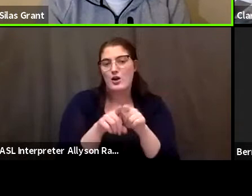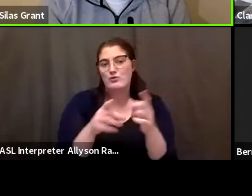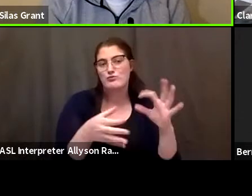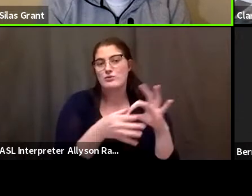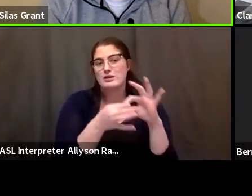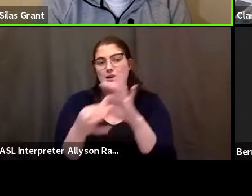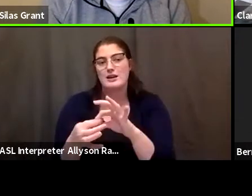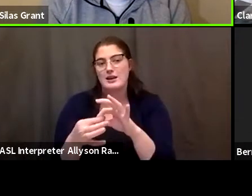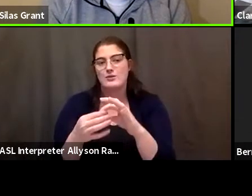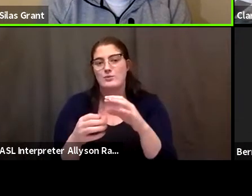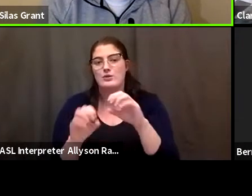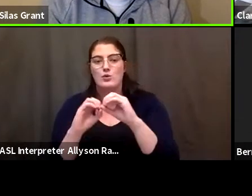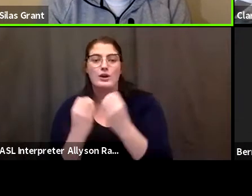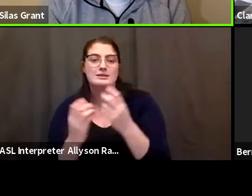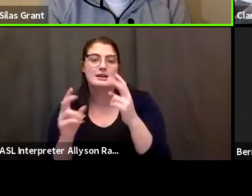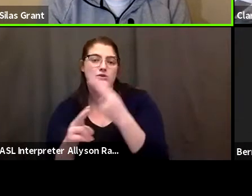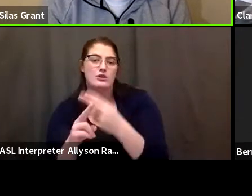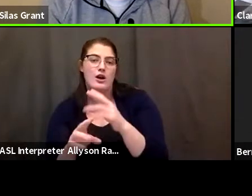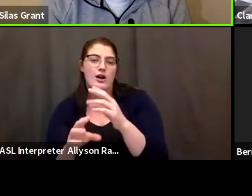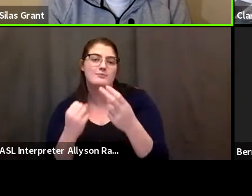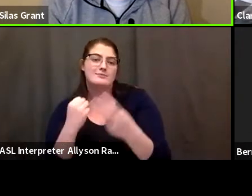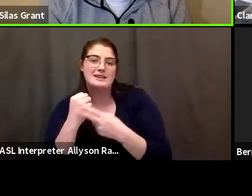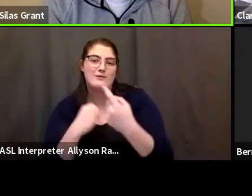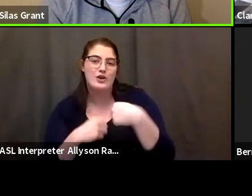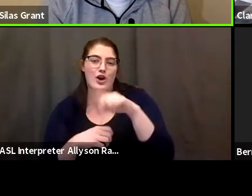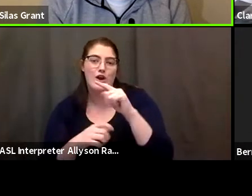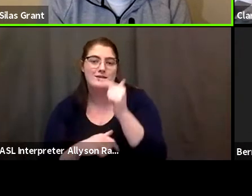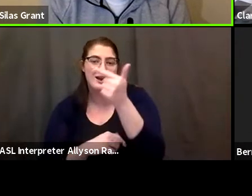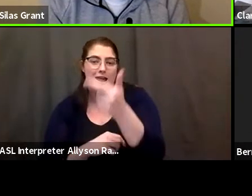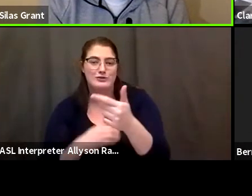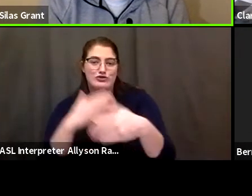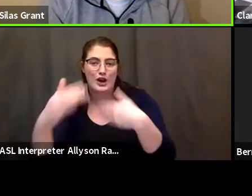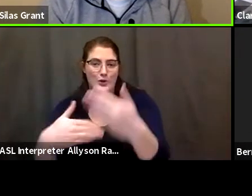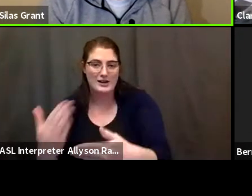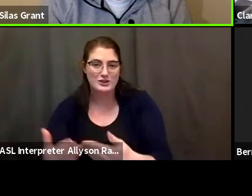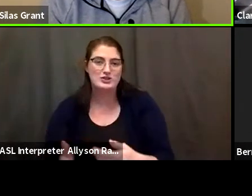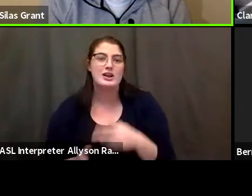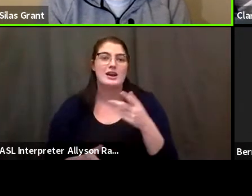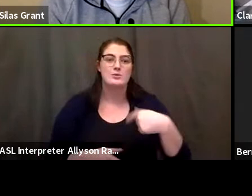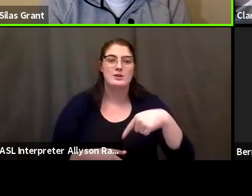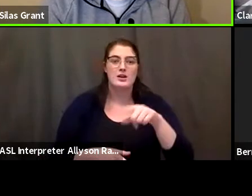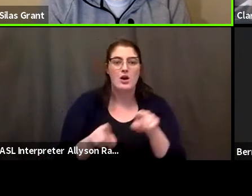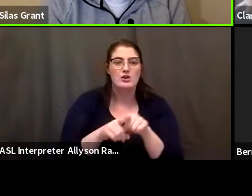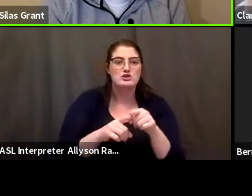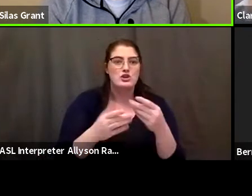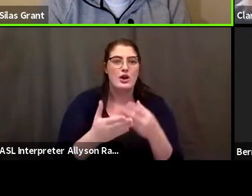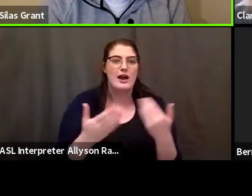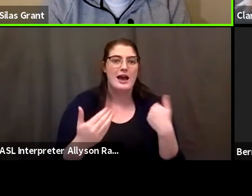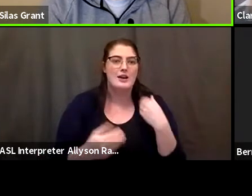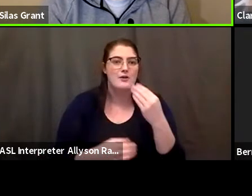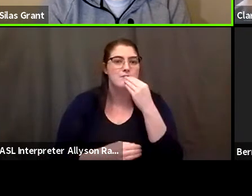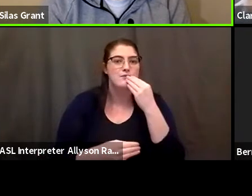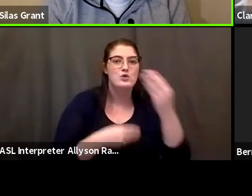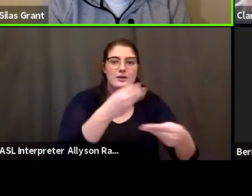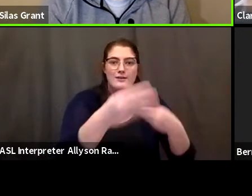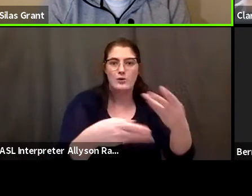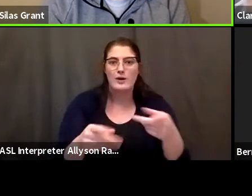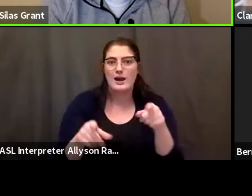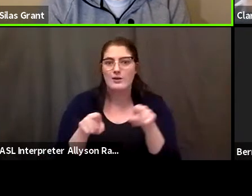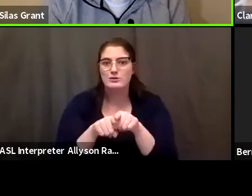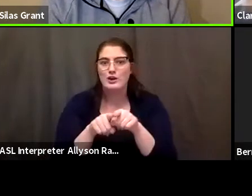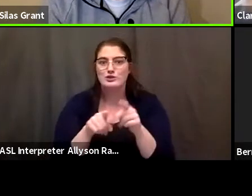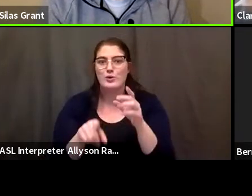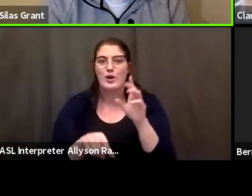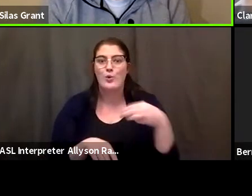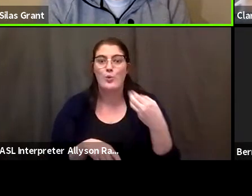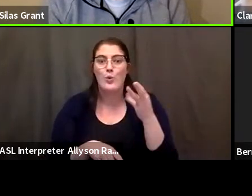Next Generation, who also had a food giveaway in the Carver-Langston area. And there was actually a Washington Post write-up